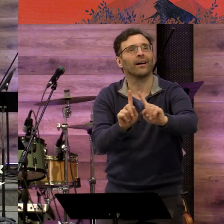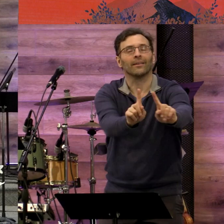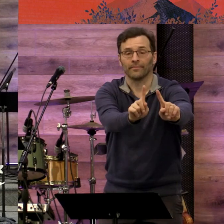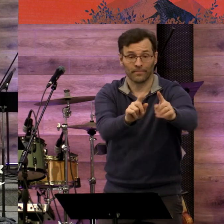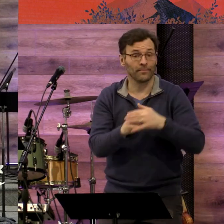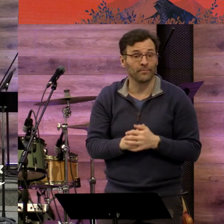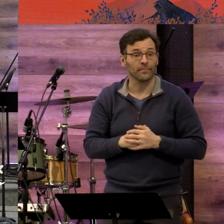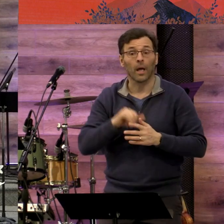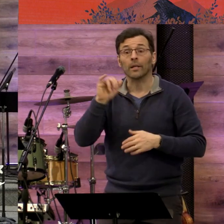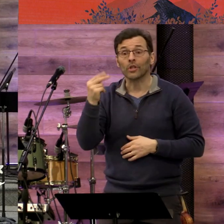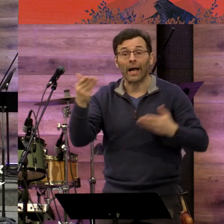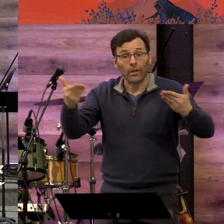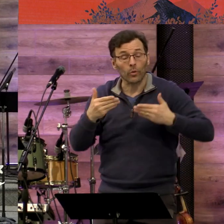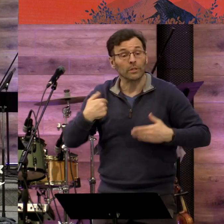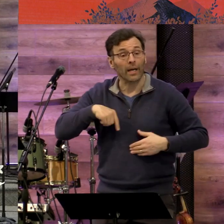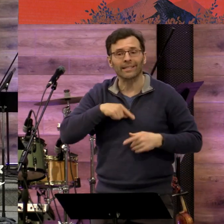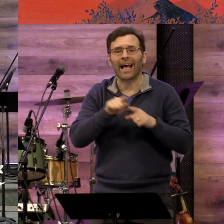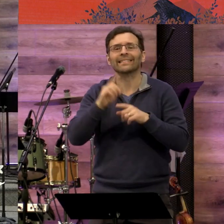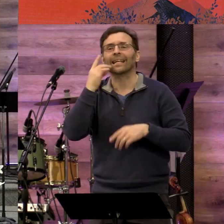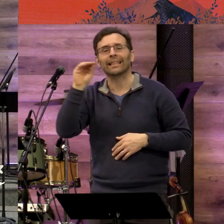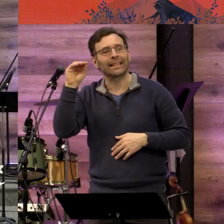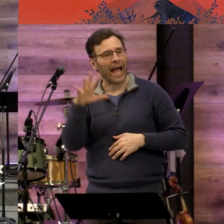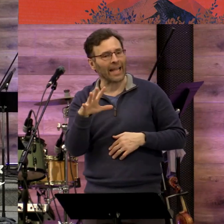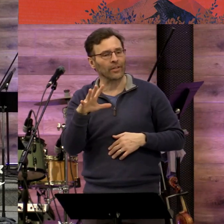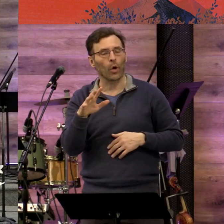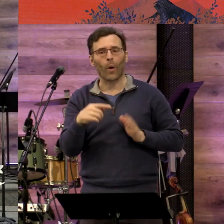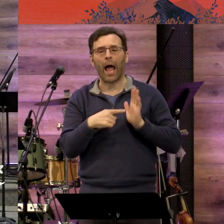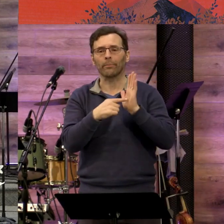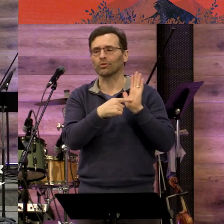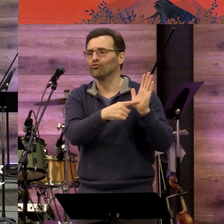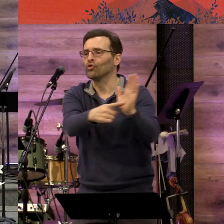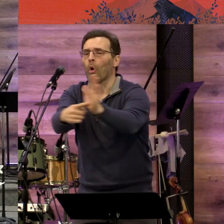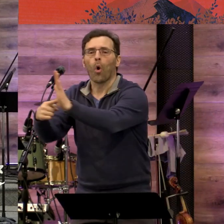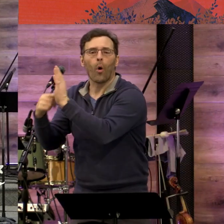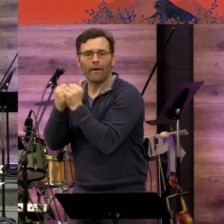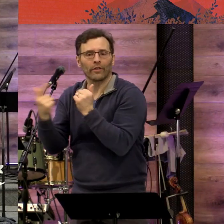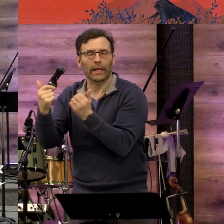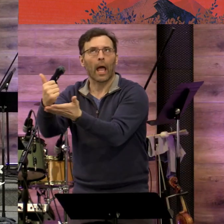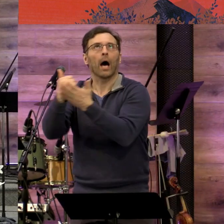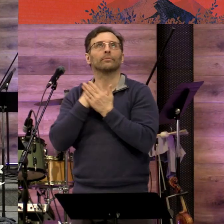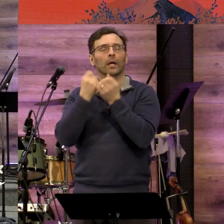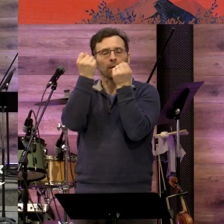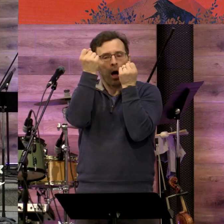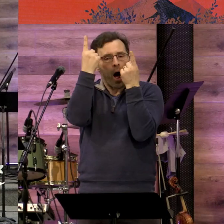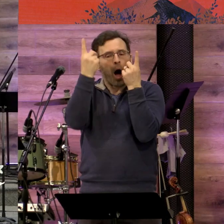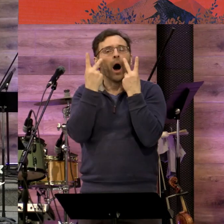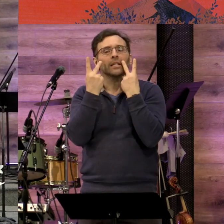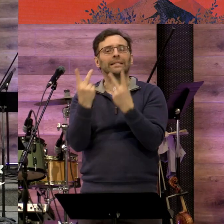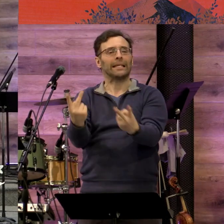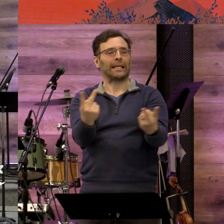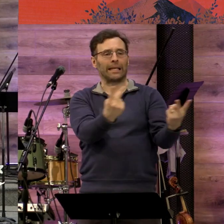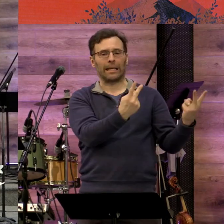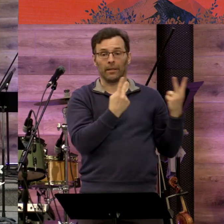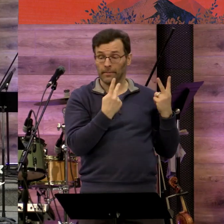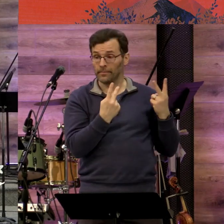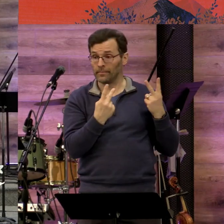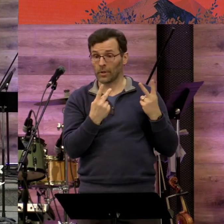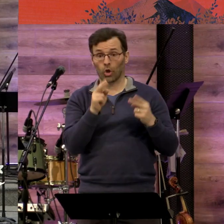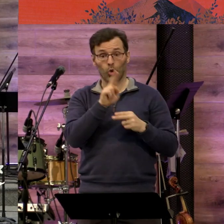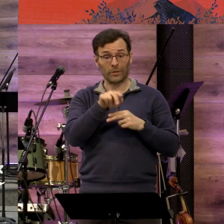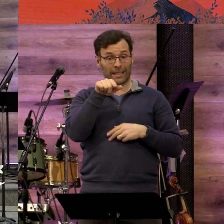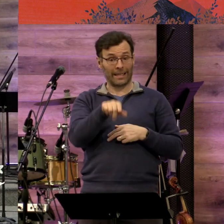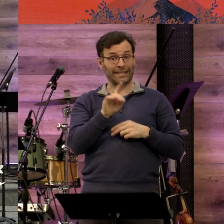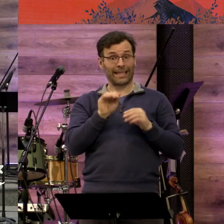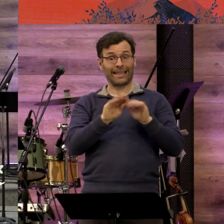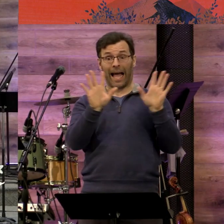to Jesus as the light, the one who illumines everything or helps us to see. What he's saying in using this metaphor